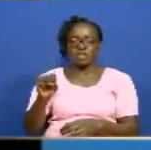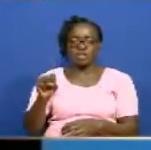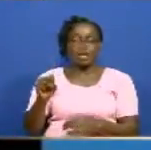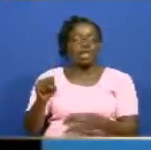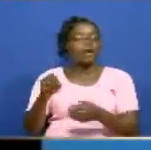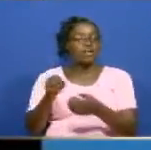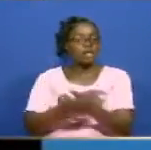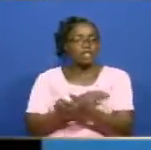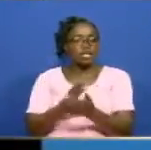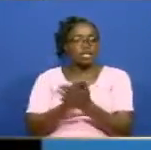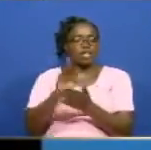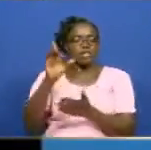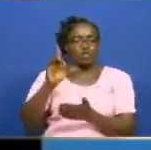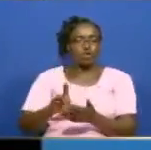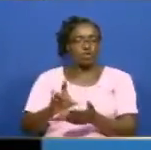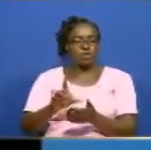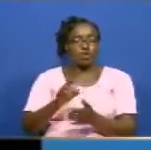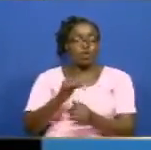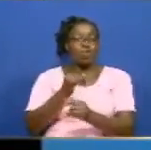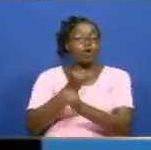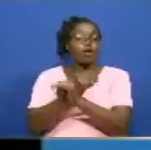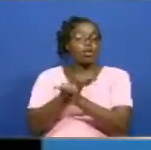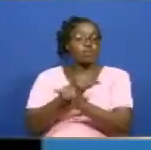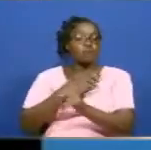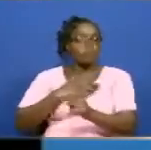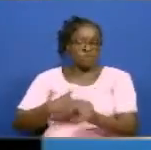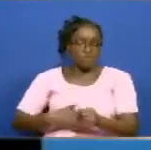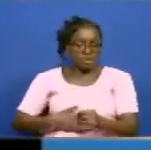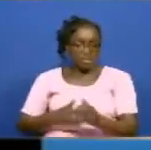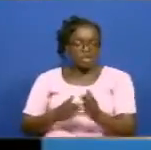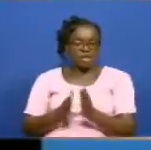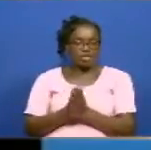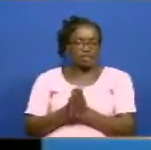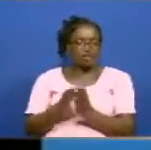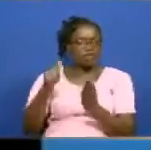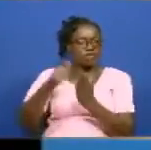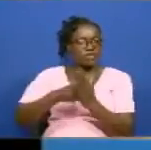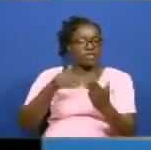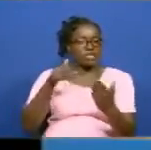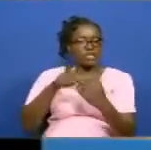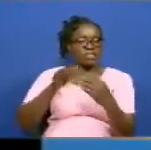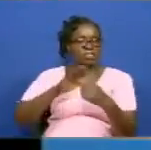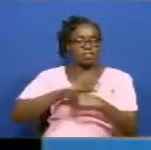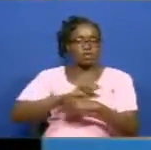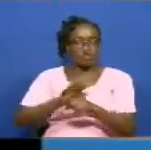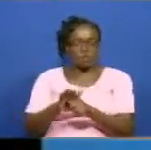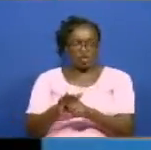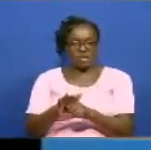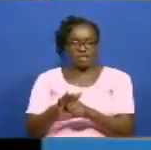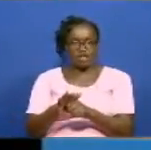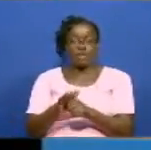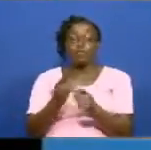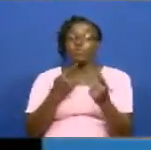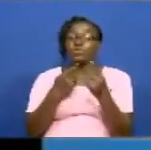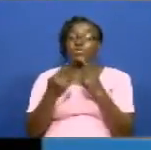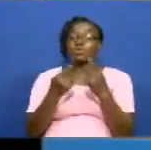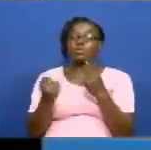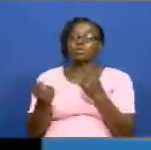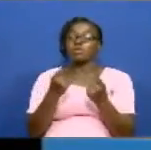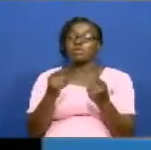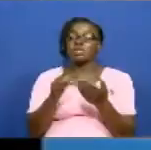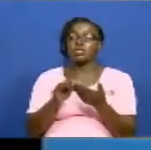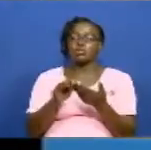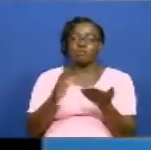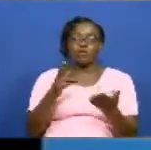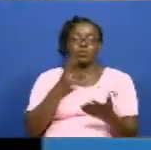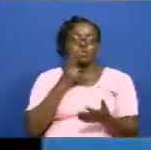low immunity and compromised immunity during the fight against the coronavirus pandemic. We are talking matters smoking